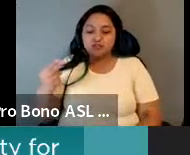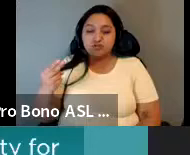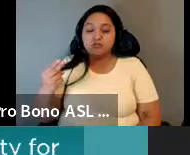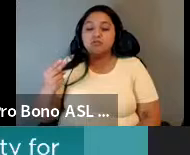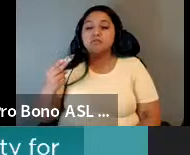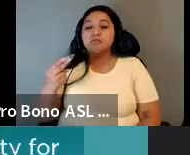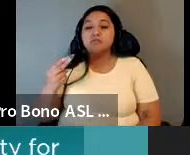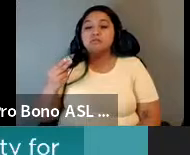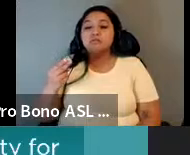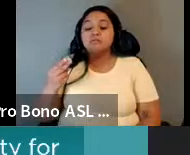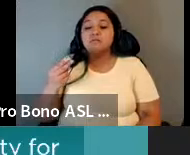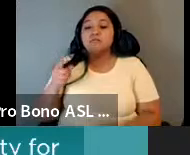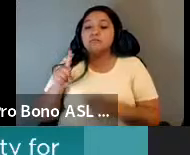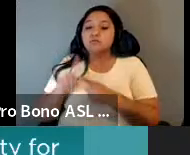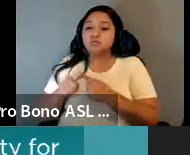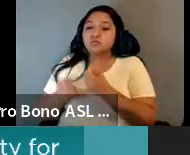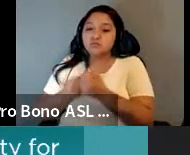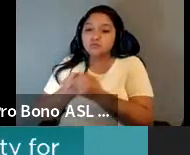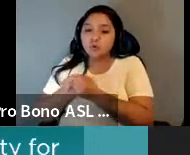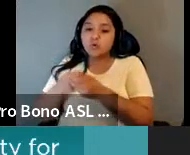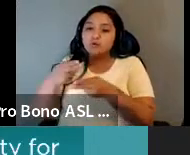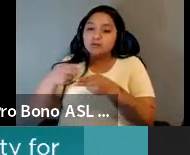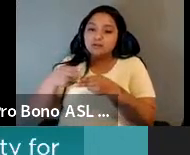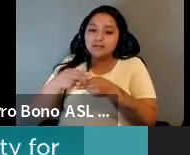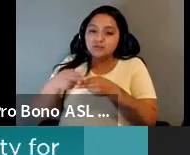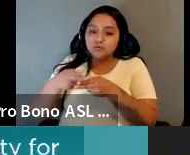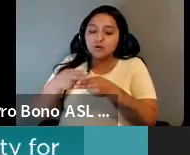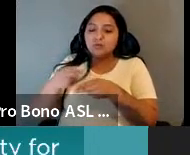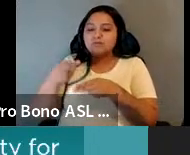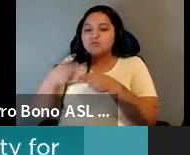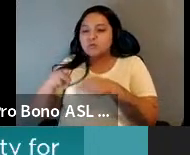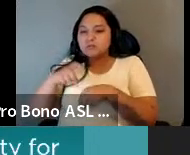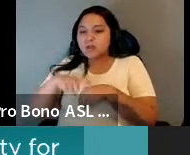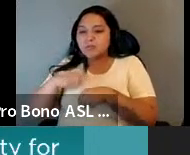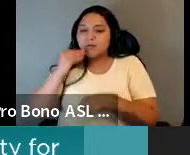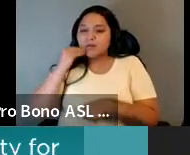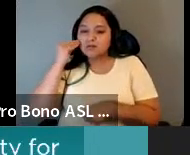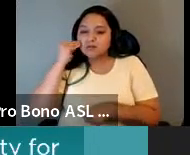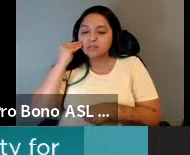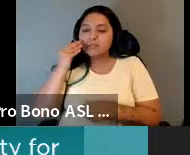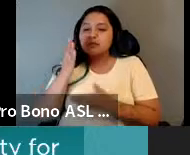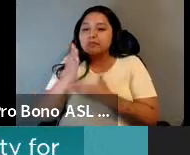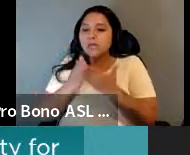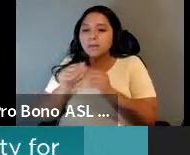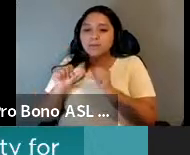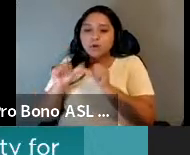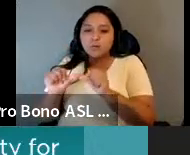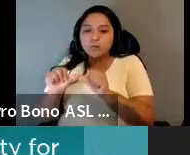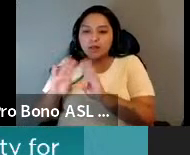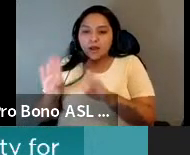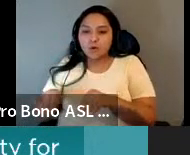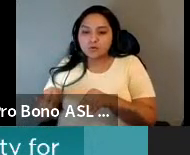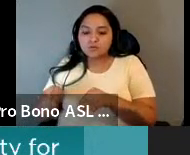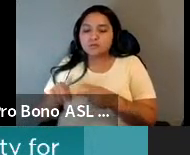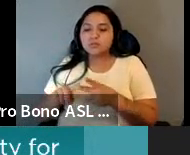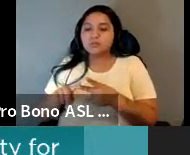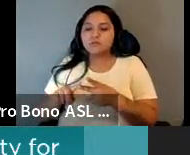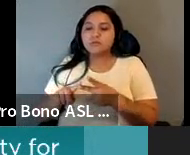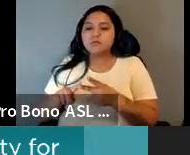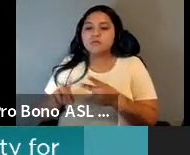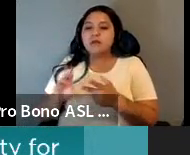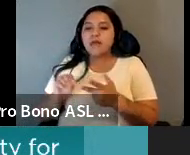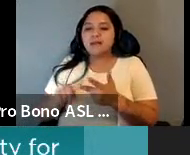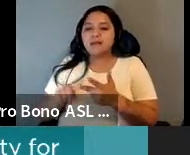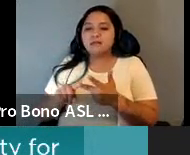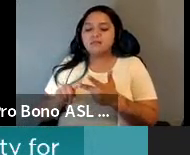support the interim housing, the temporary housing, support some permanent housing, as well as providing